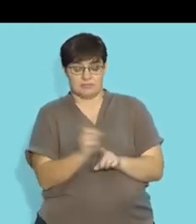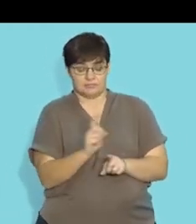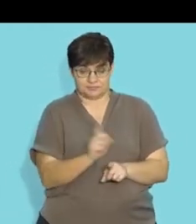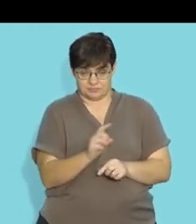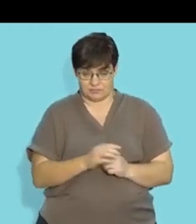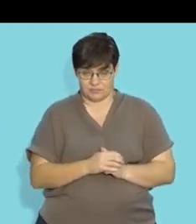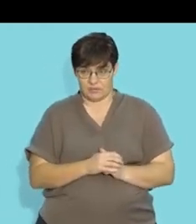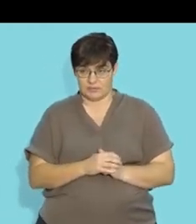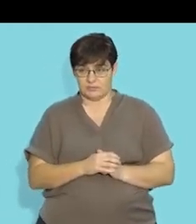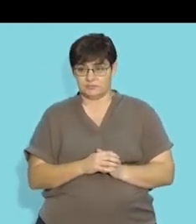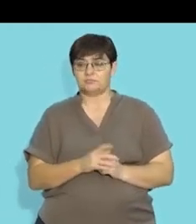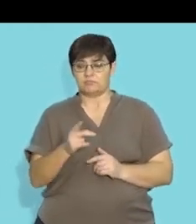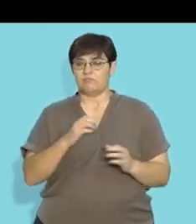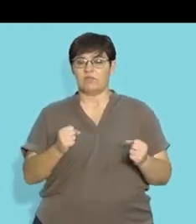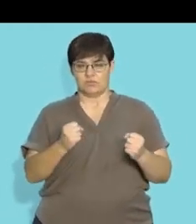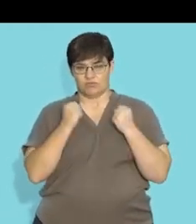is a strong